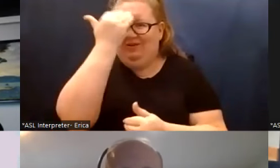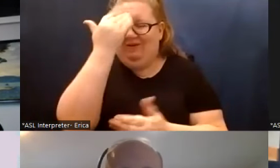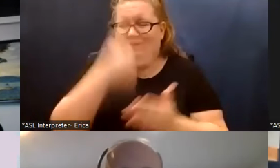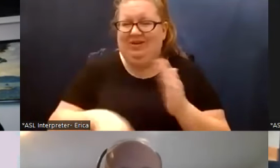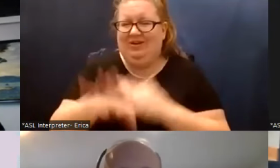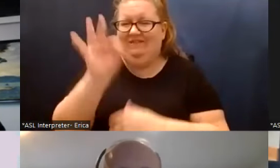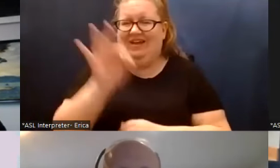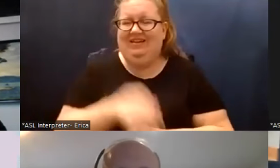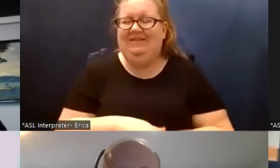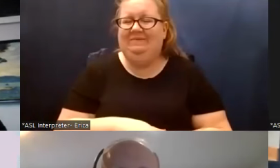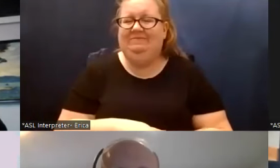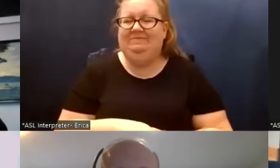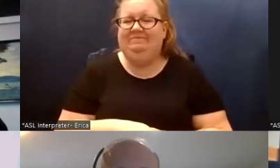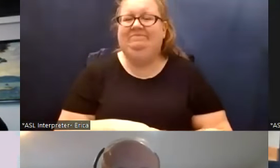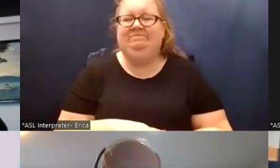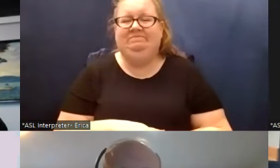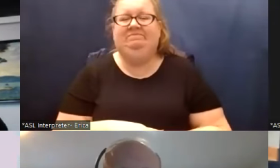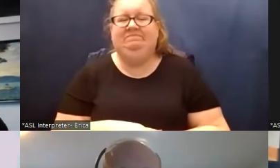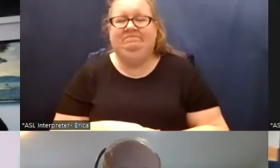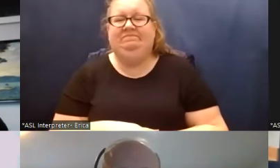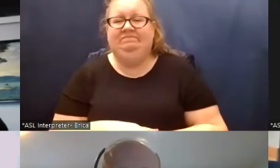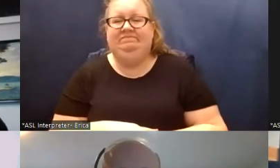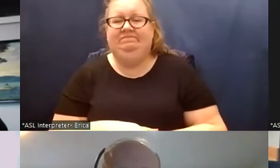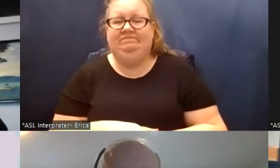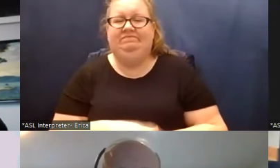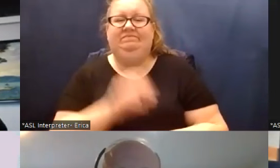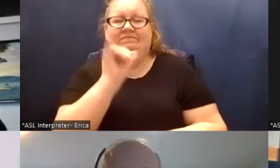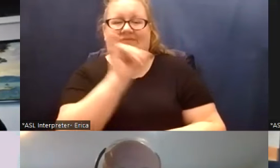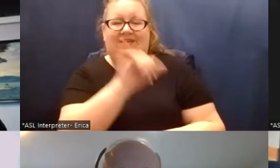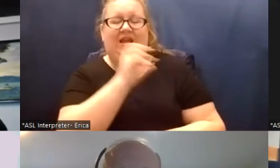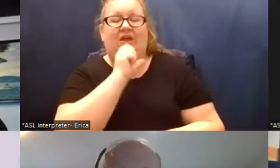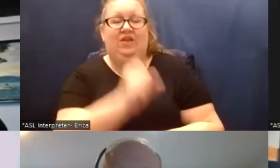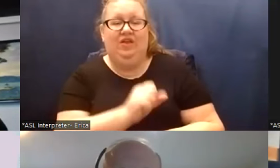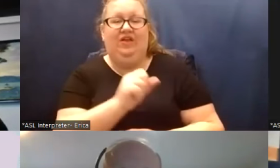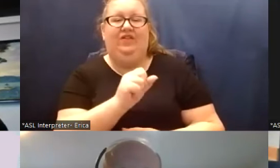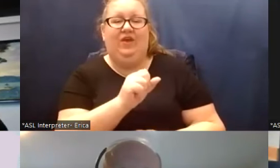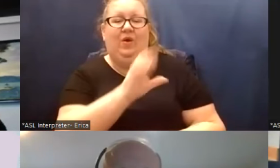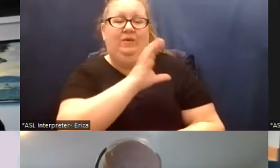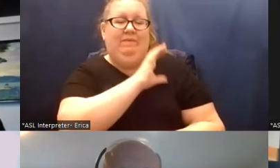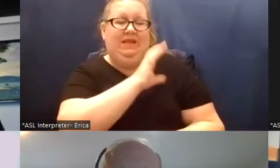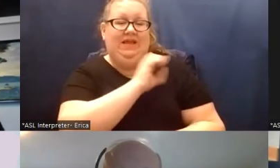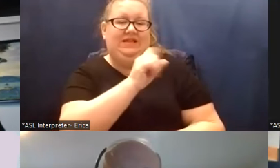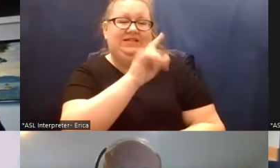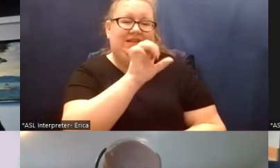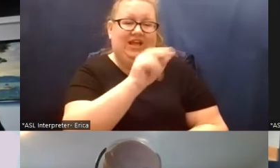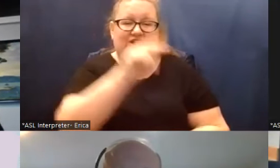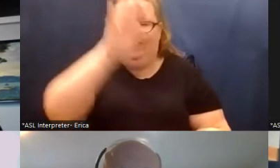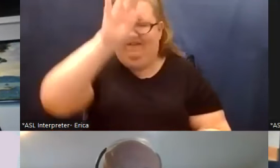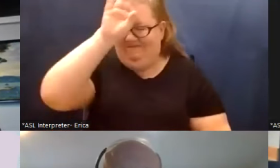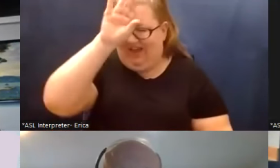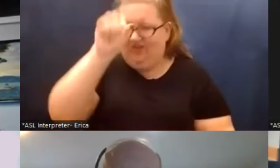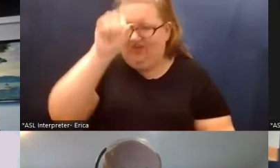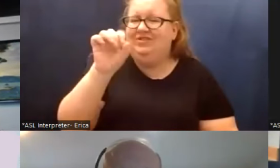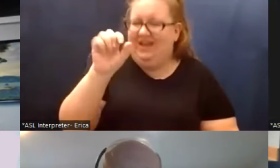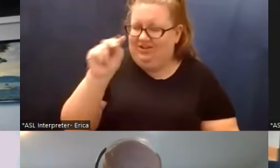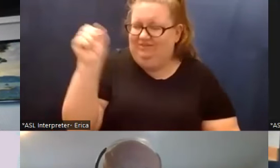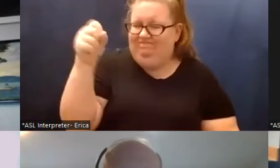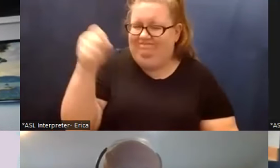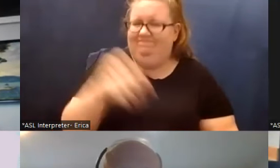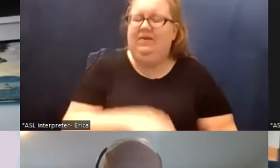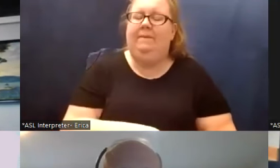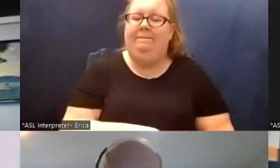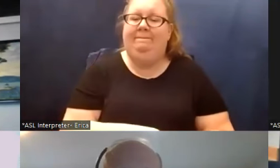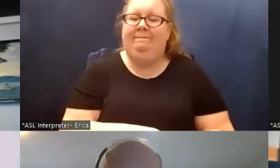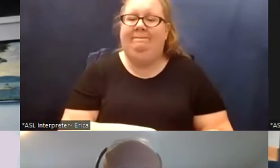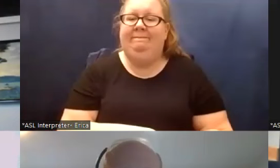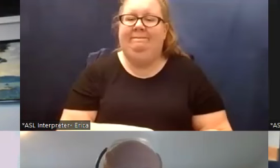correct. Yeah. Yeah, So, that was the old police station and fire station. yep. Yeah.